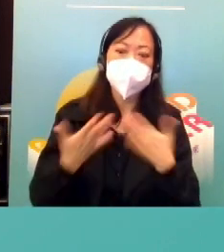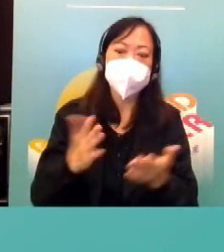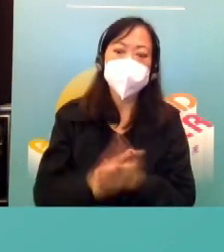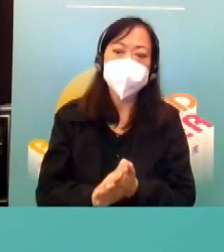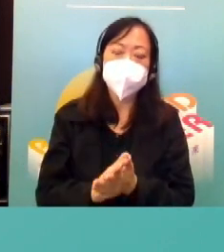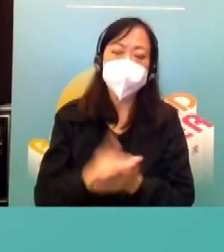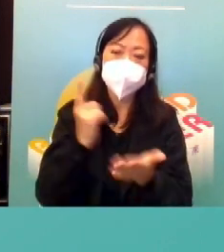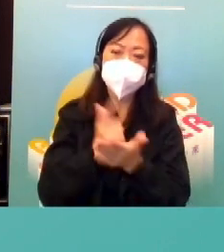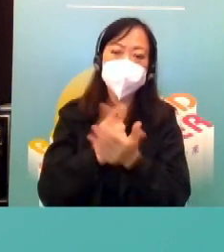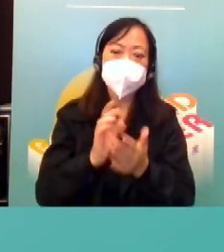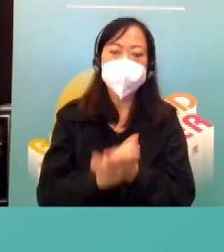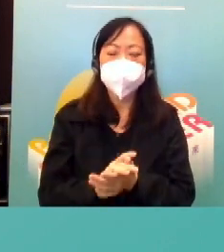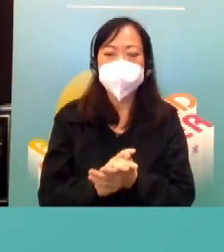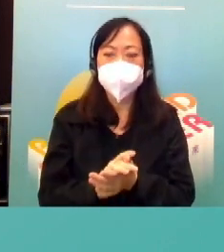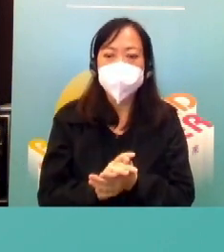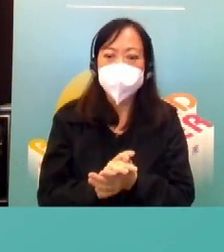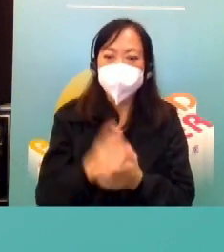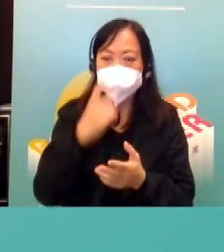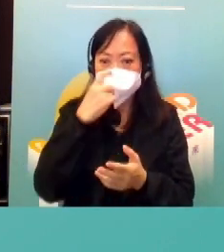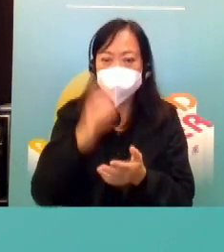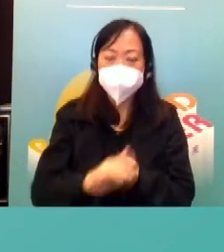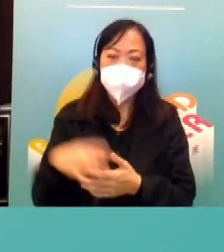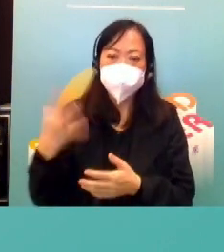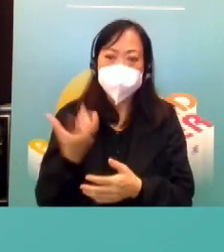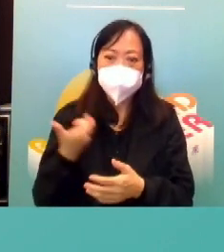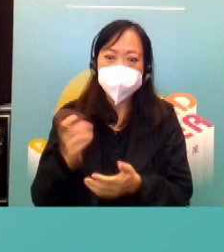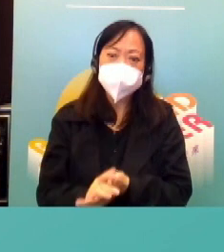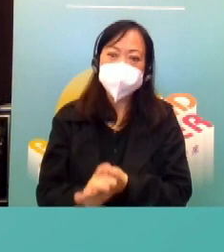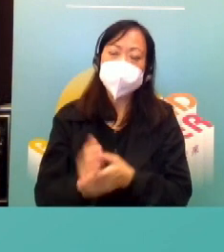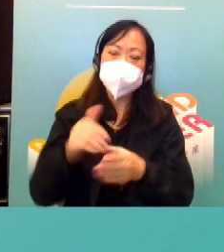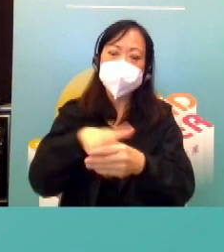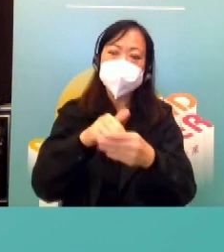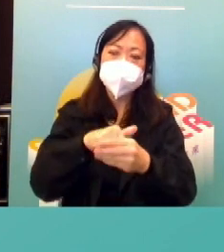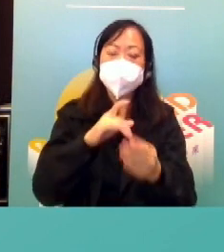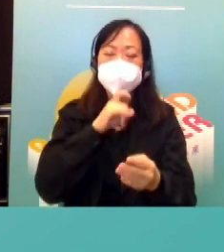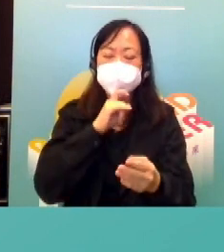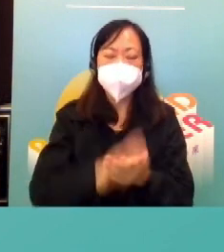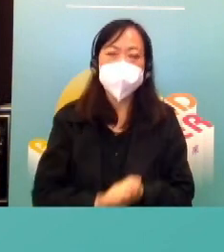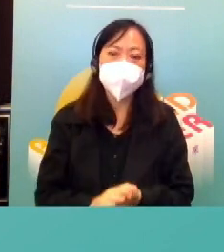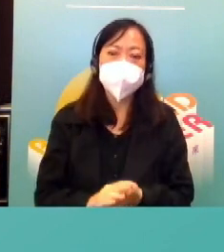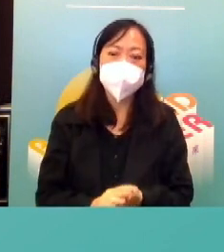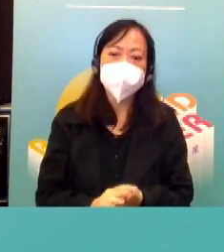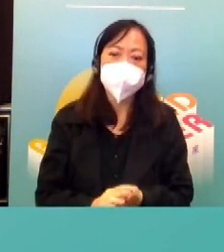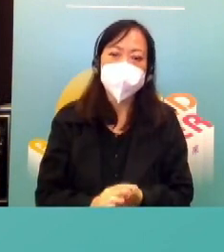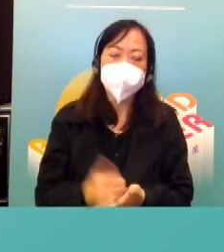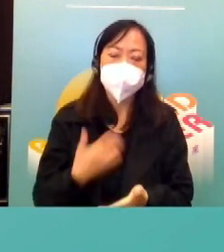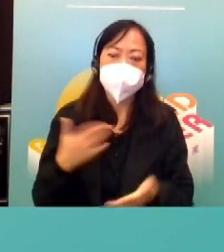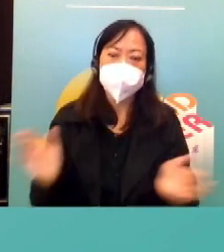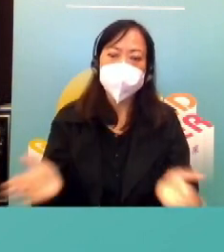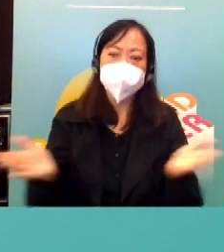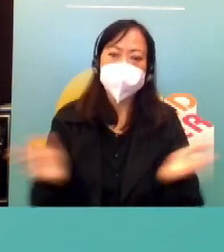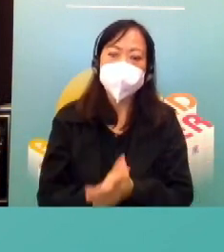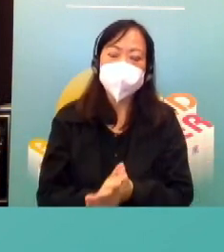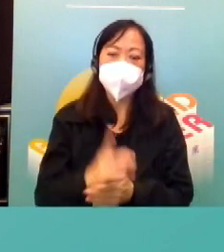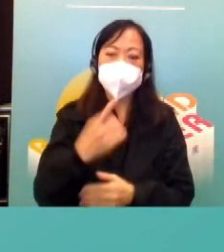US, but as I'll come on to talking to you about, we've recently launched an activity that is investing in emerging